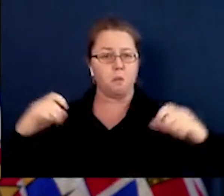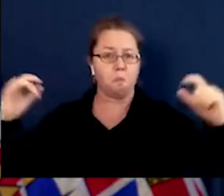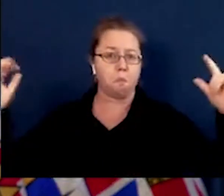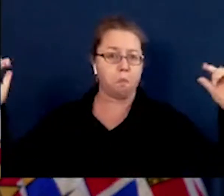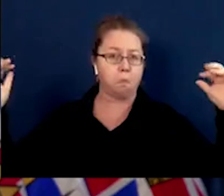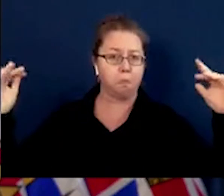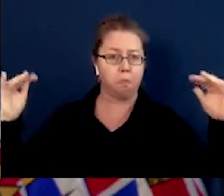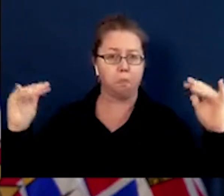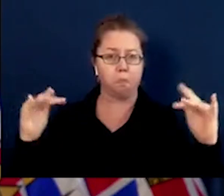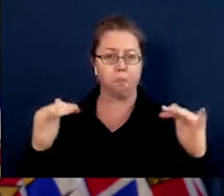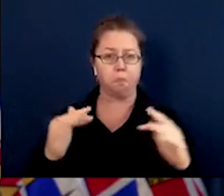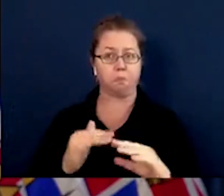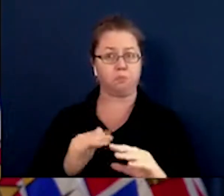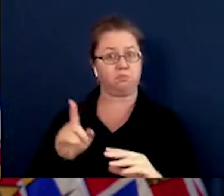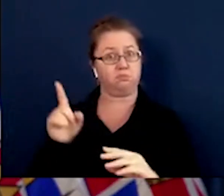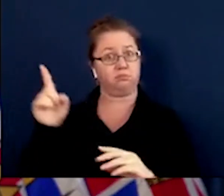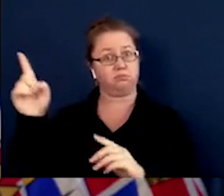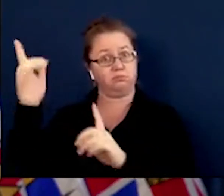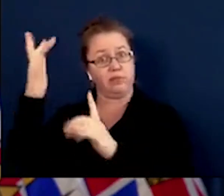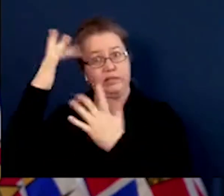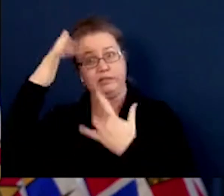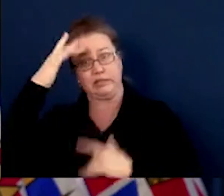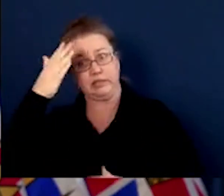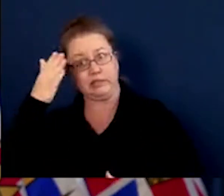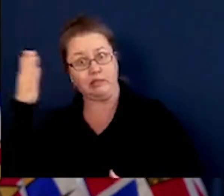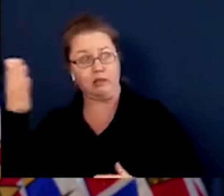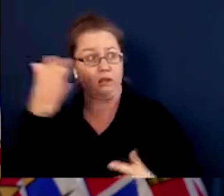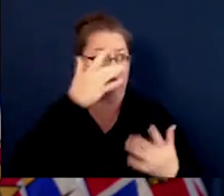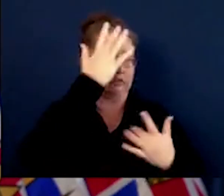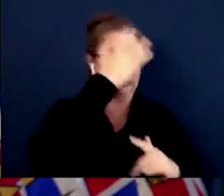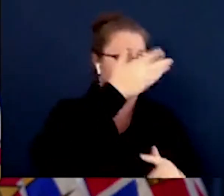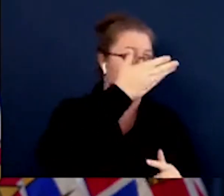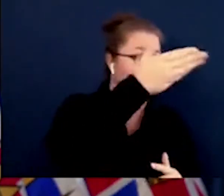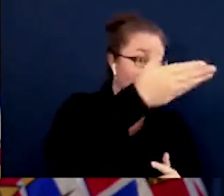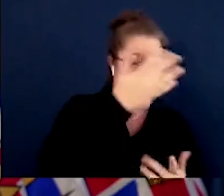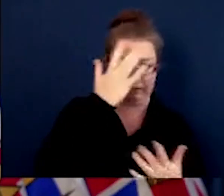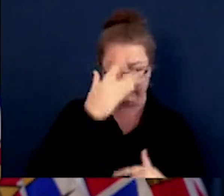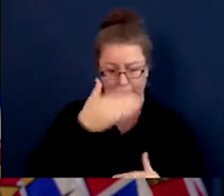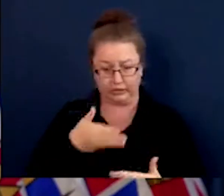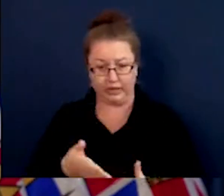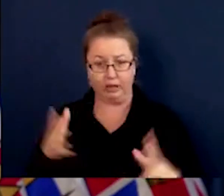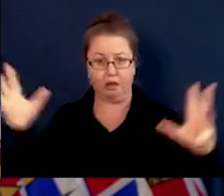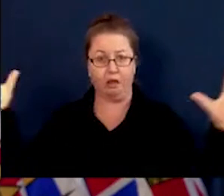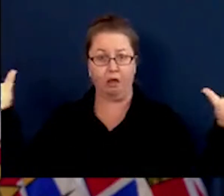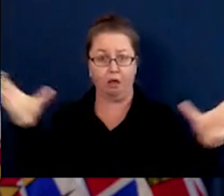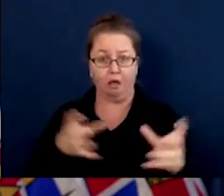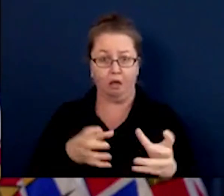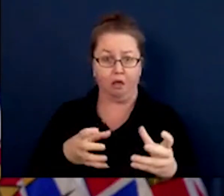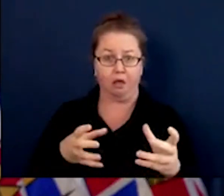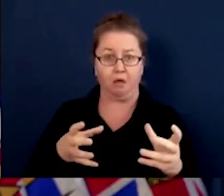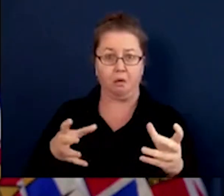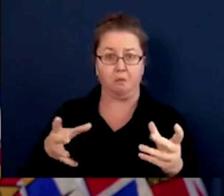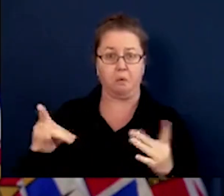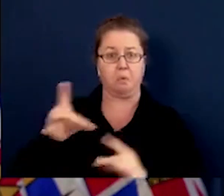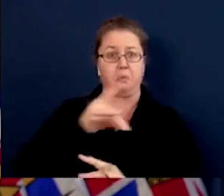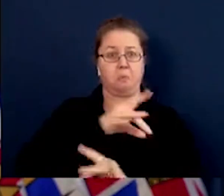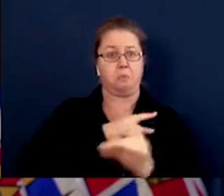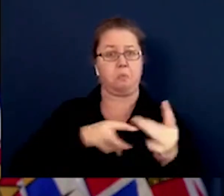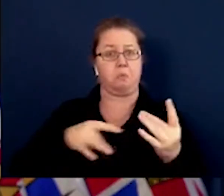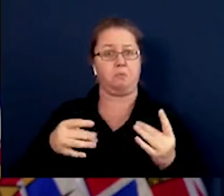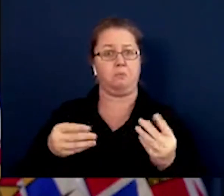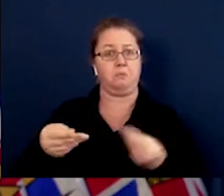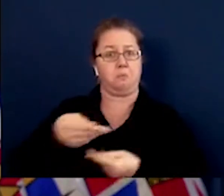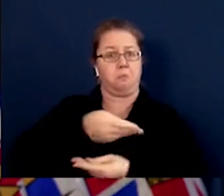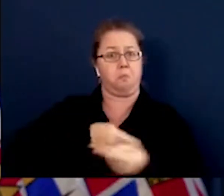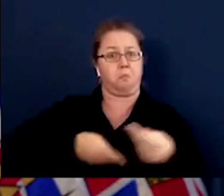other provinces, and they bring those risks with them. And when they leave, others are taking those risks